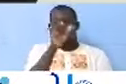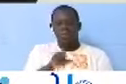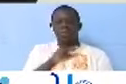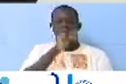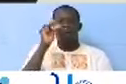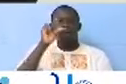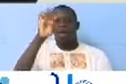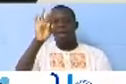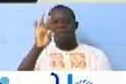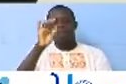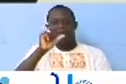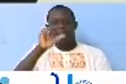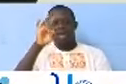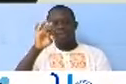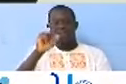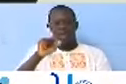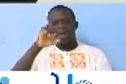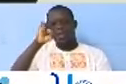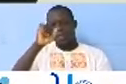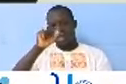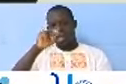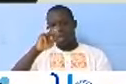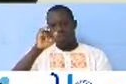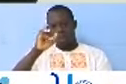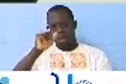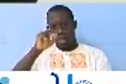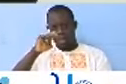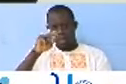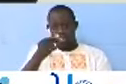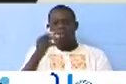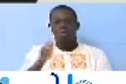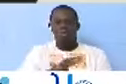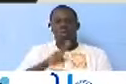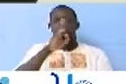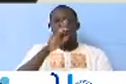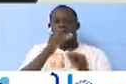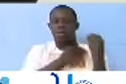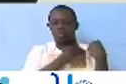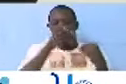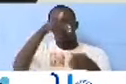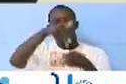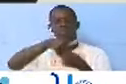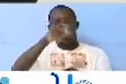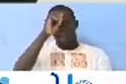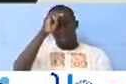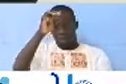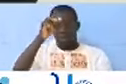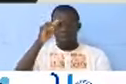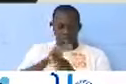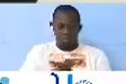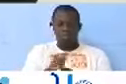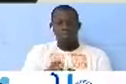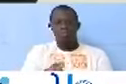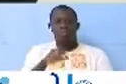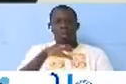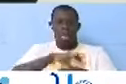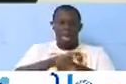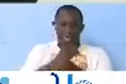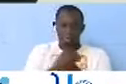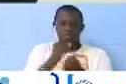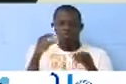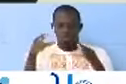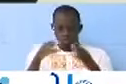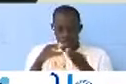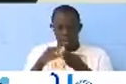Fafa Sanyang mayaron ko anana kitan na minister mayaron ko atelam marlen tulu ma fengol la. He was arrested with more than 20 other